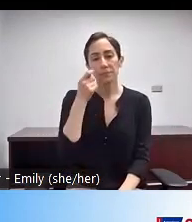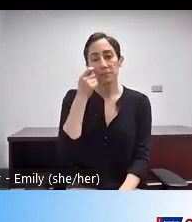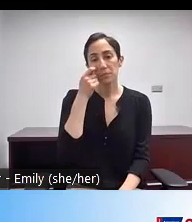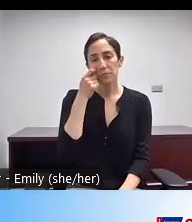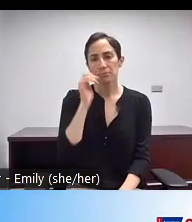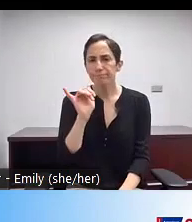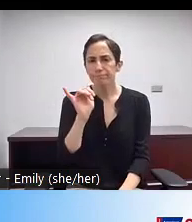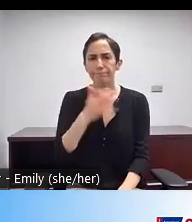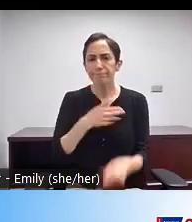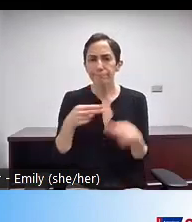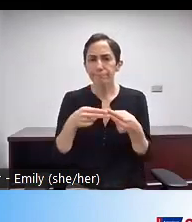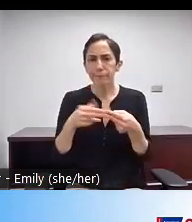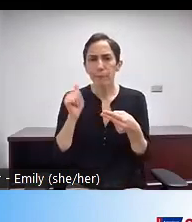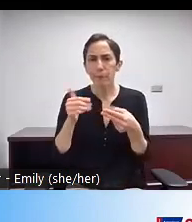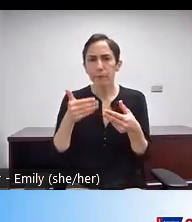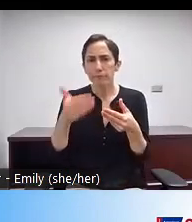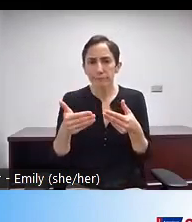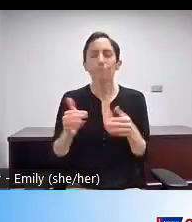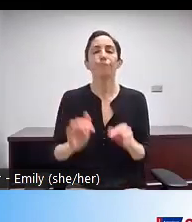slide is.